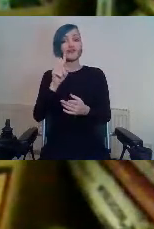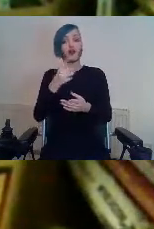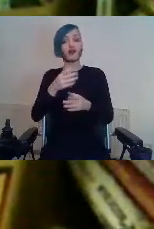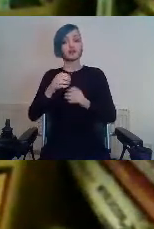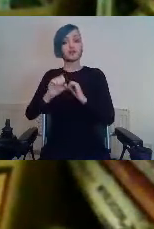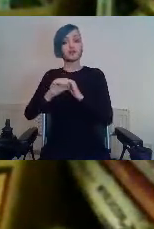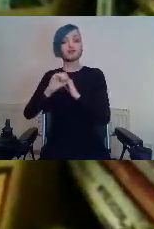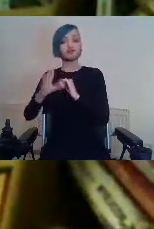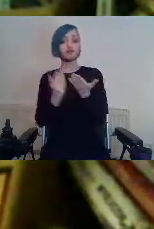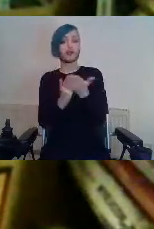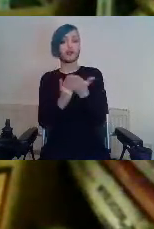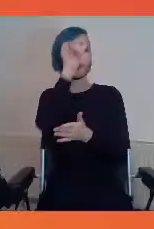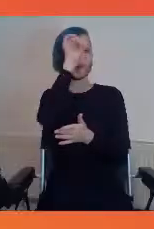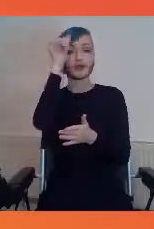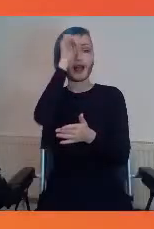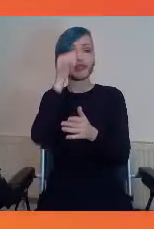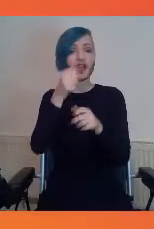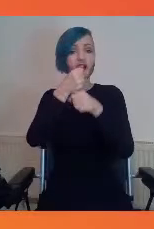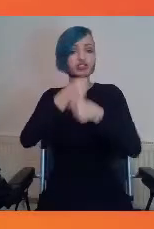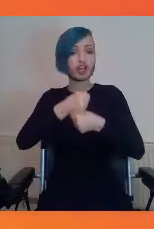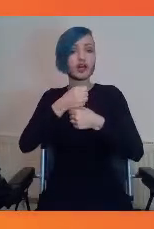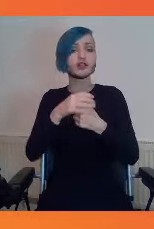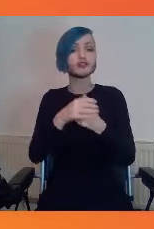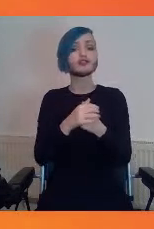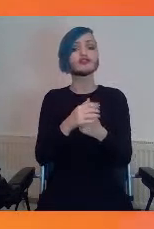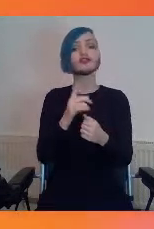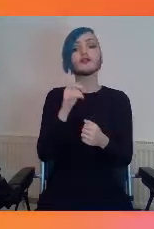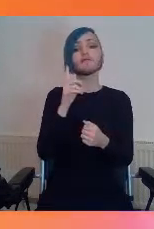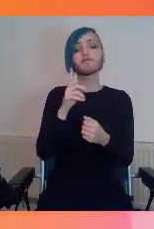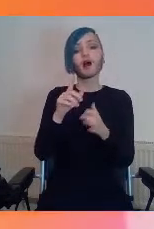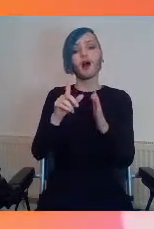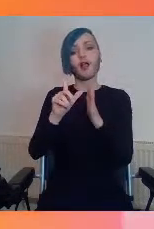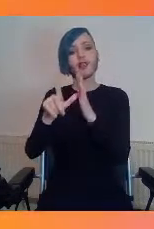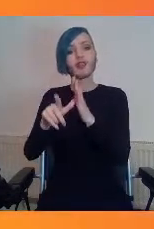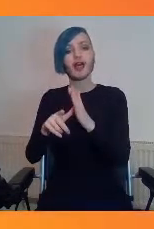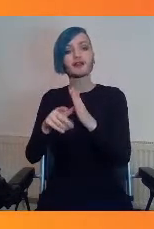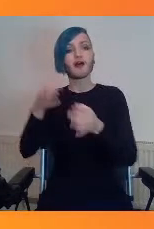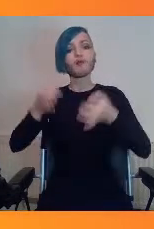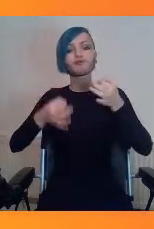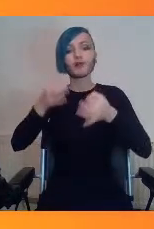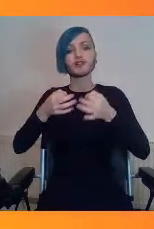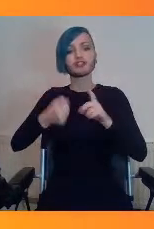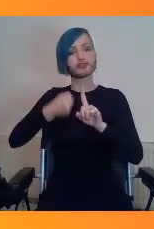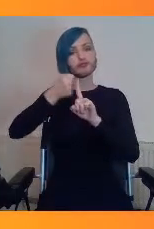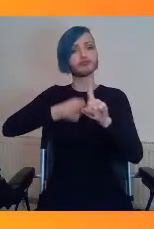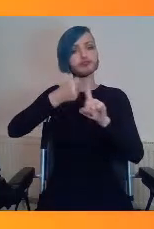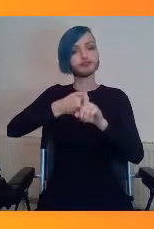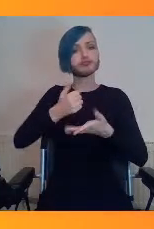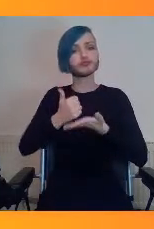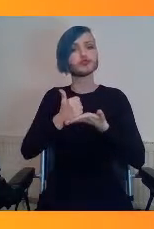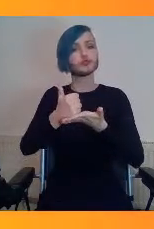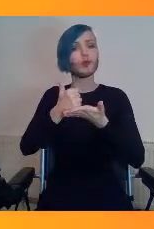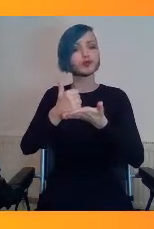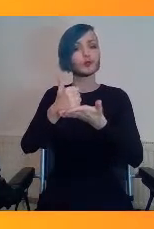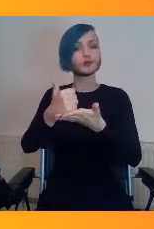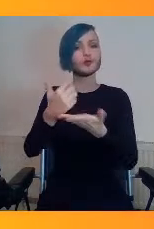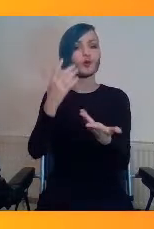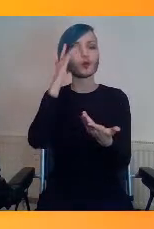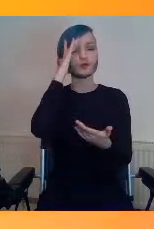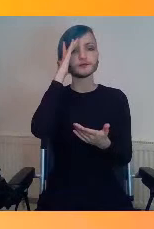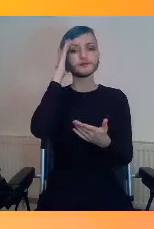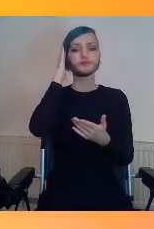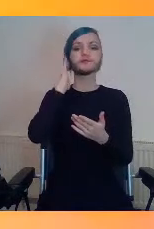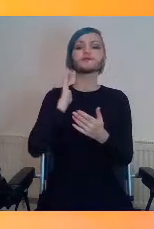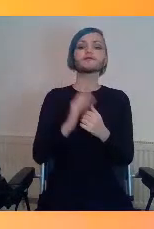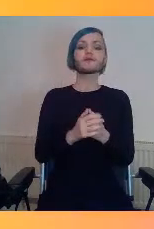Church, but later on much more strengthened by the politicians. It is to separate